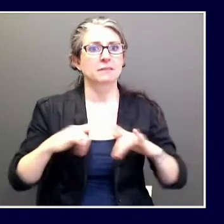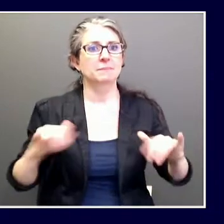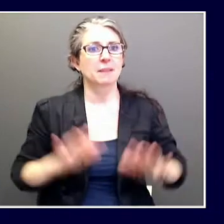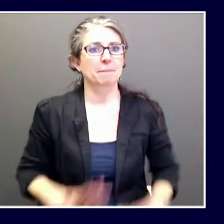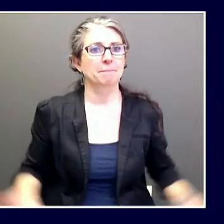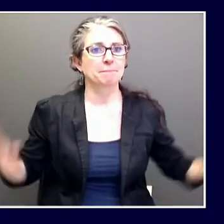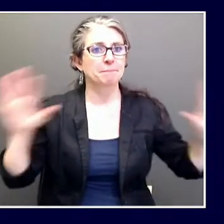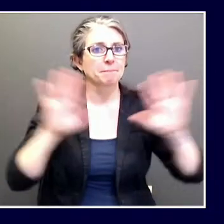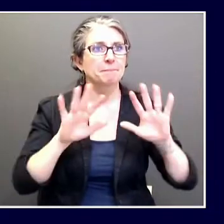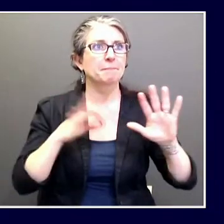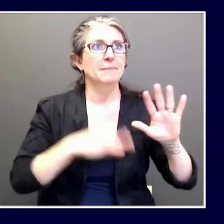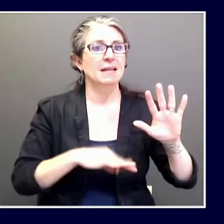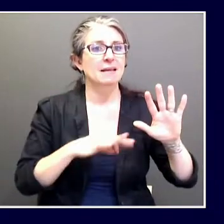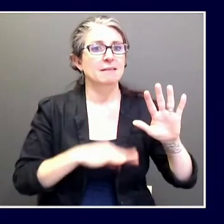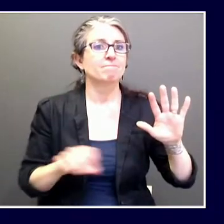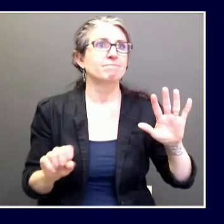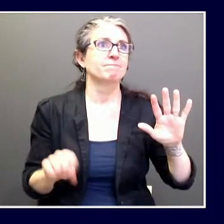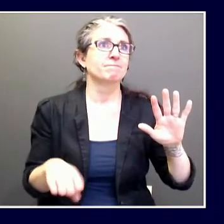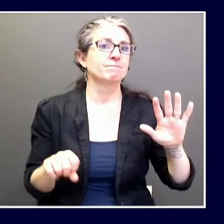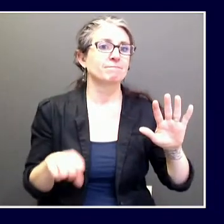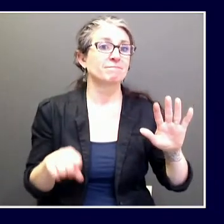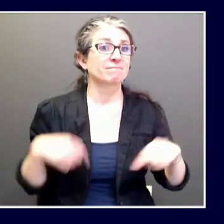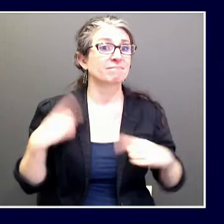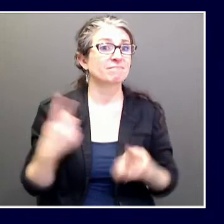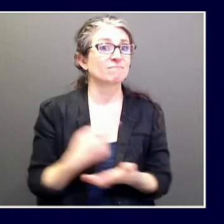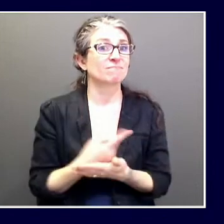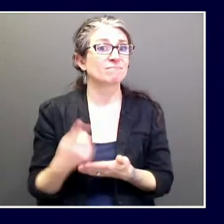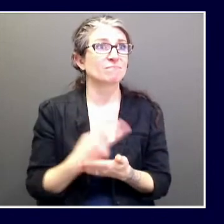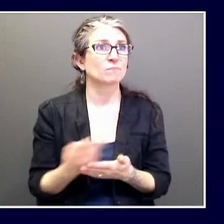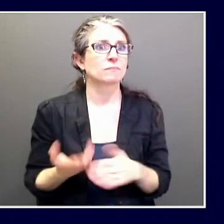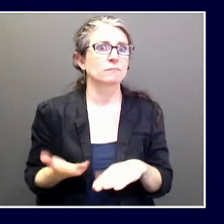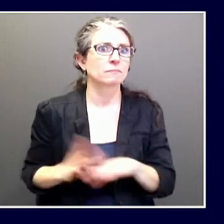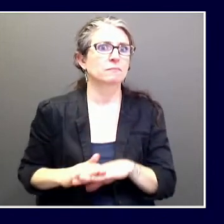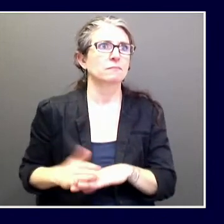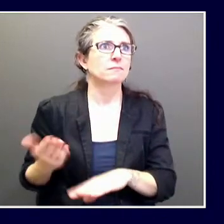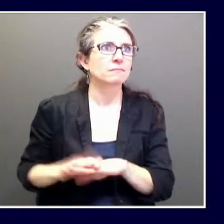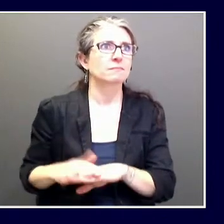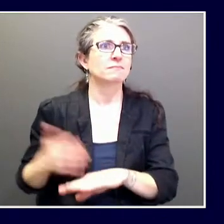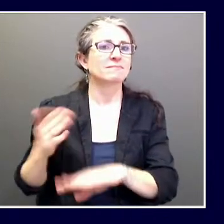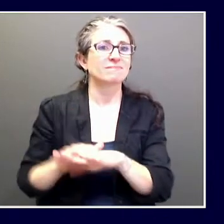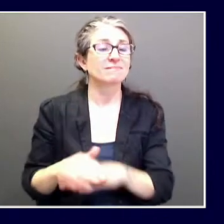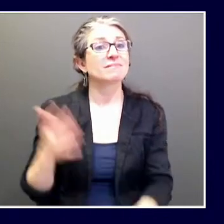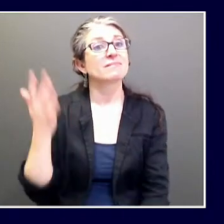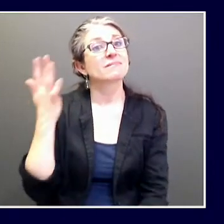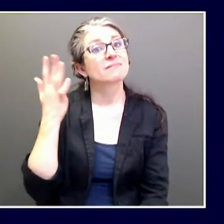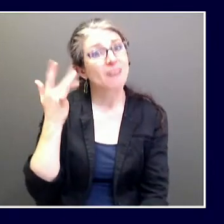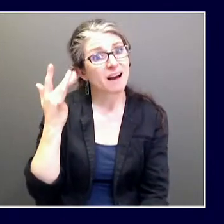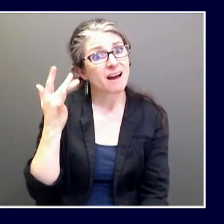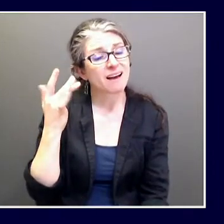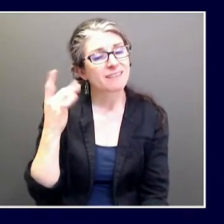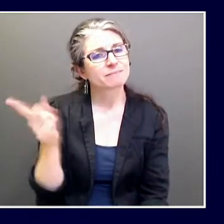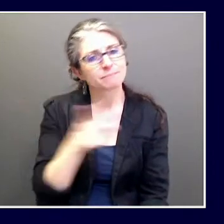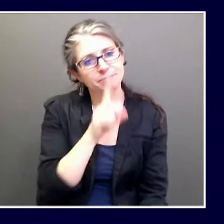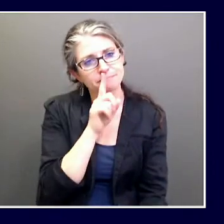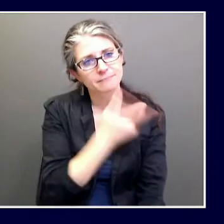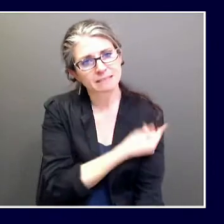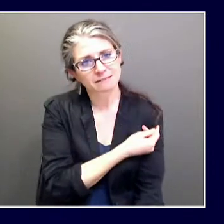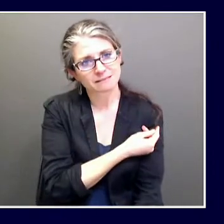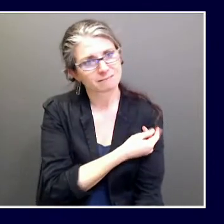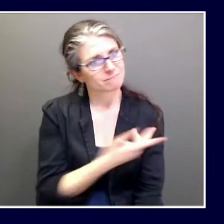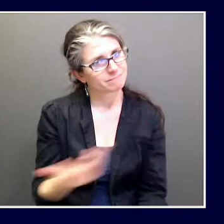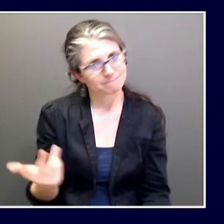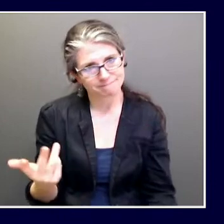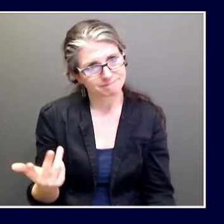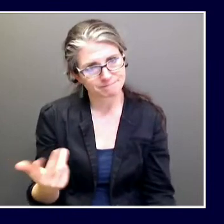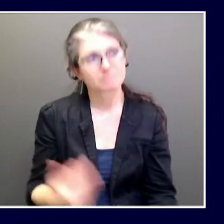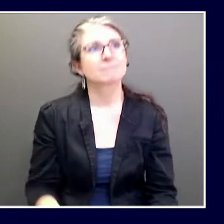weeks in general has been among unvaccinated folks. I've already mentioned that, but in particular, it's also been,